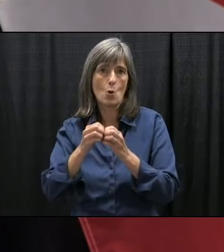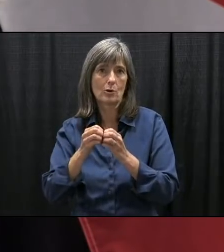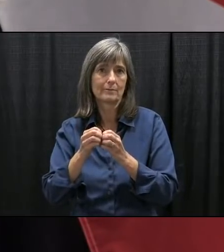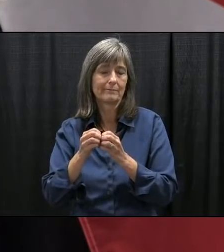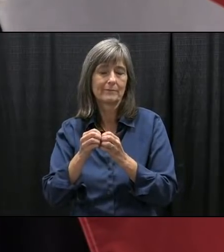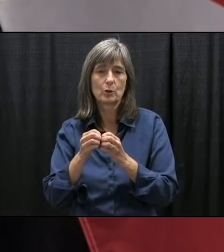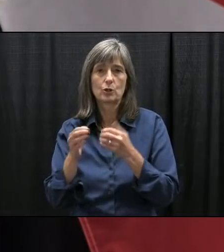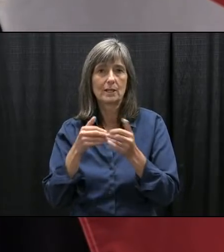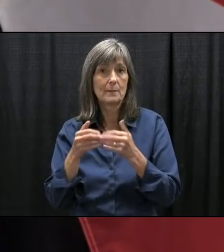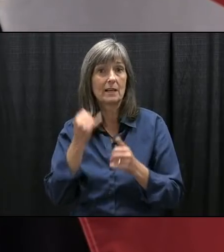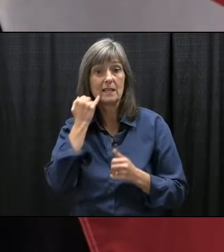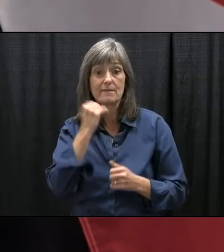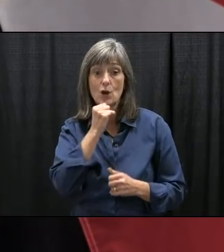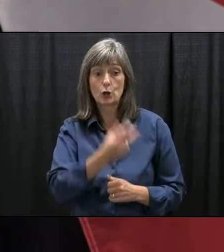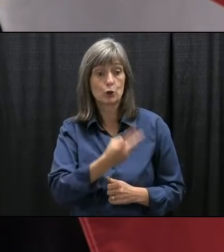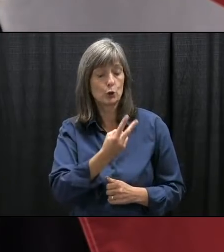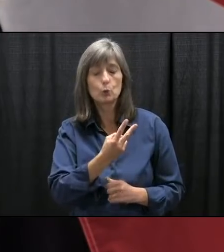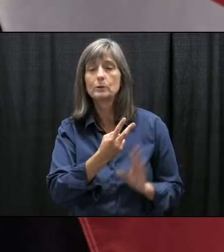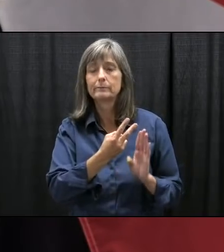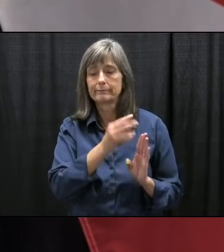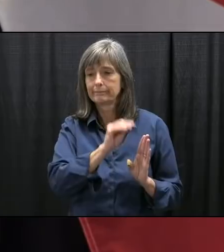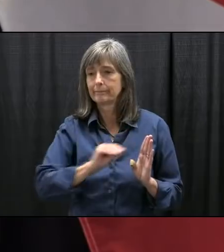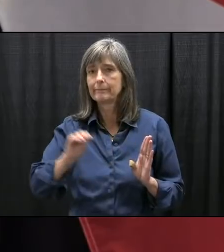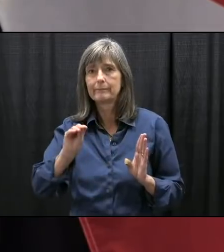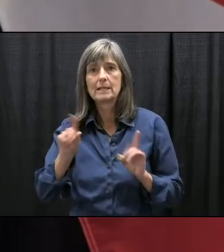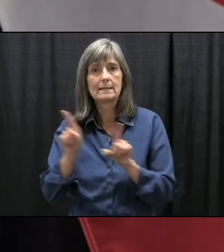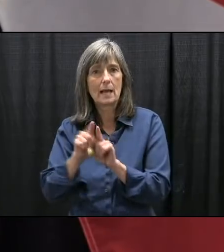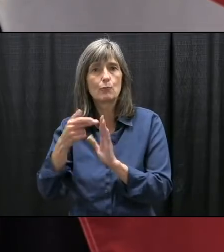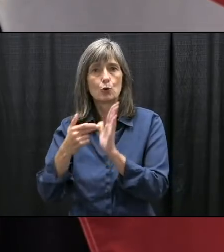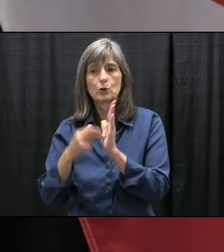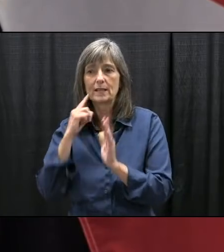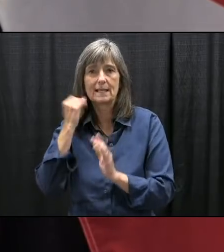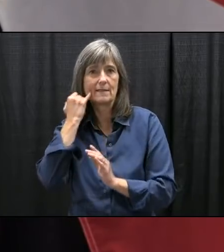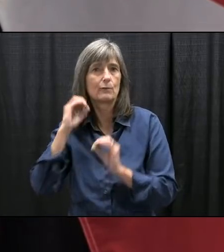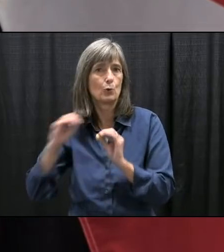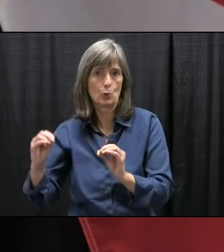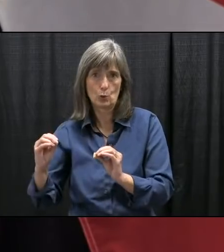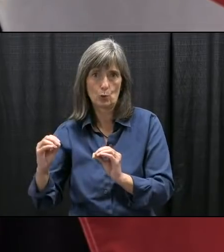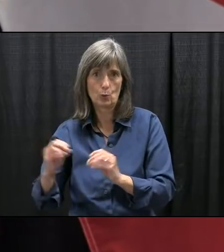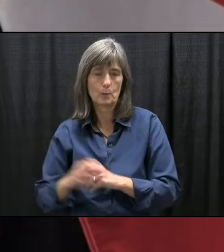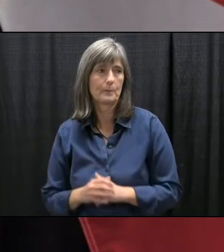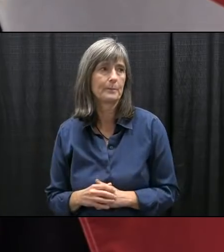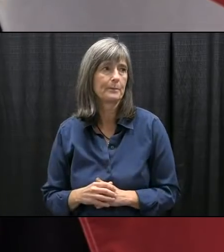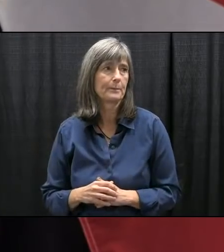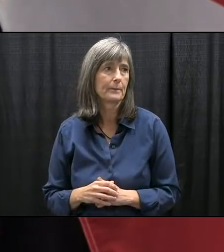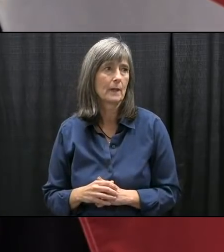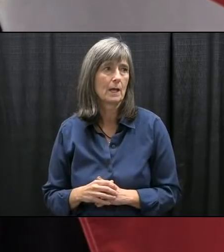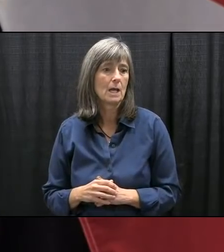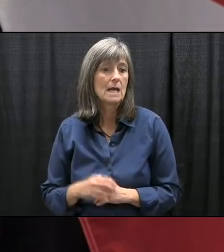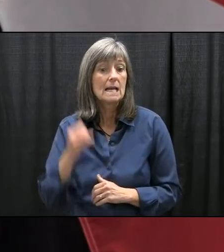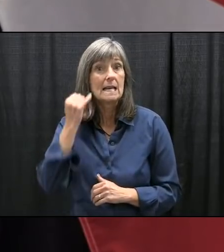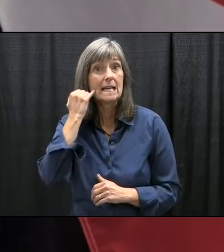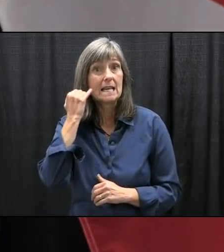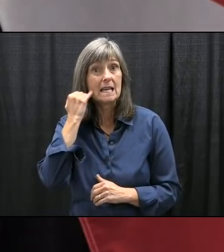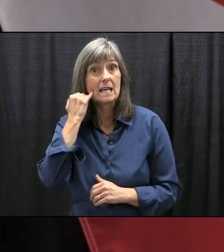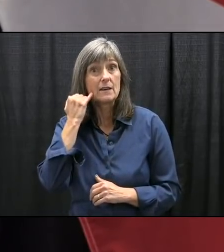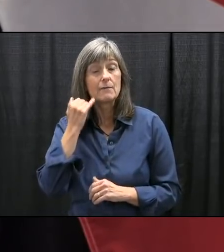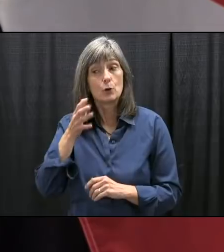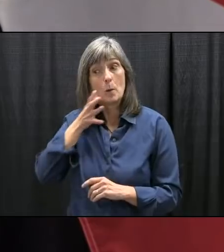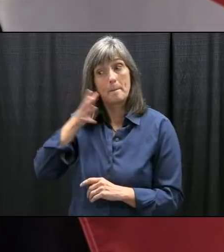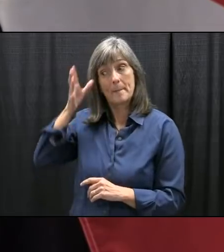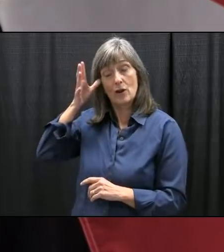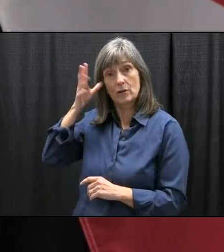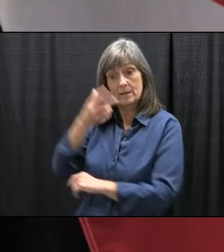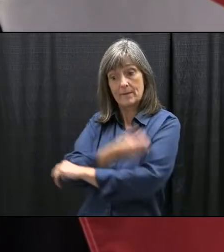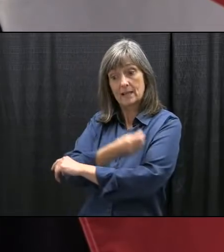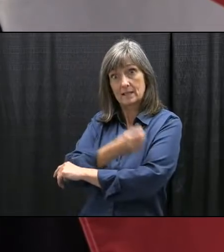to transmit. In terms of children, there's 2 things. So before, if you or parents were vaccinated and you entered the